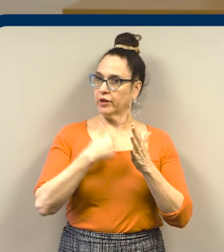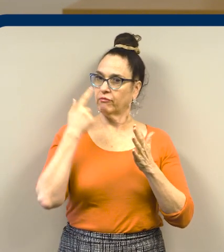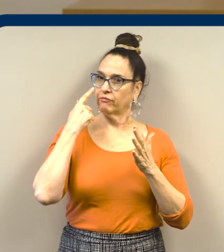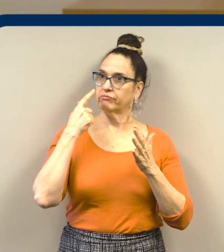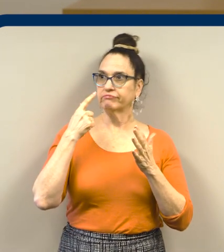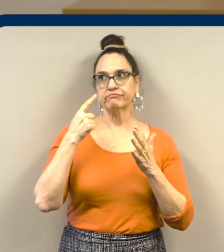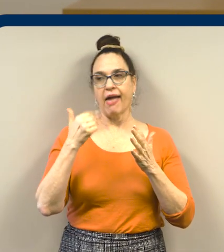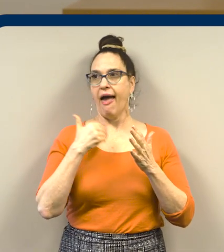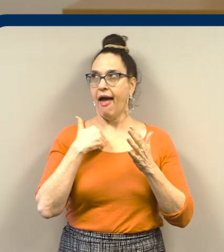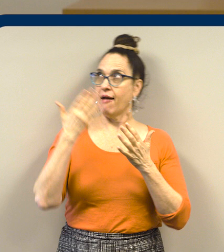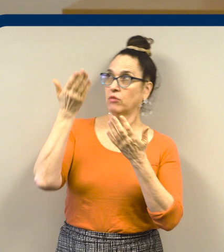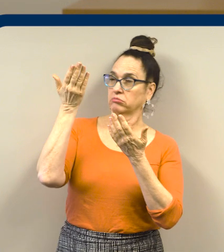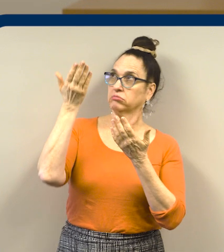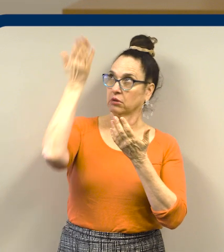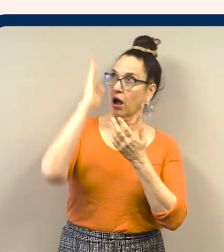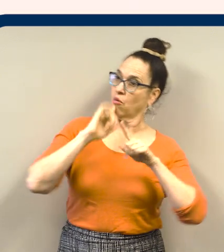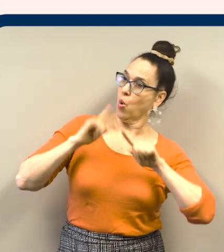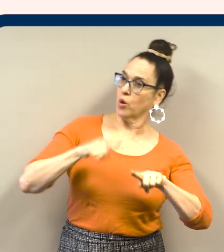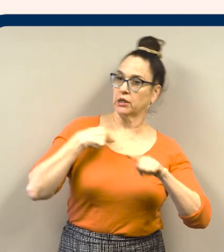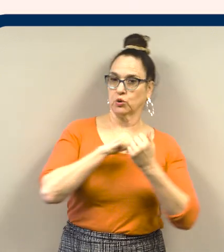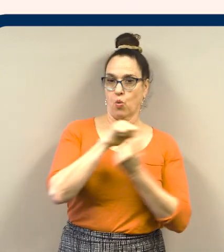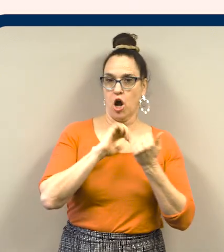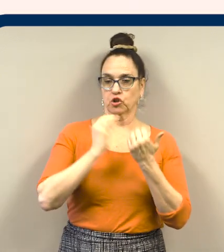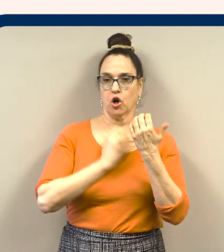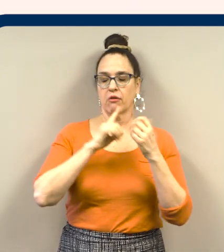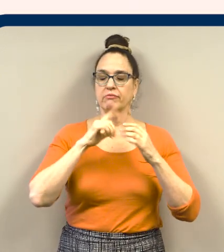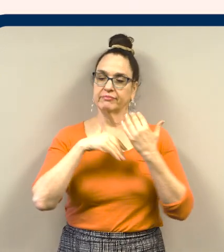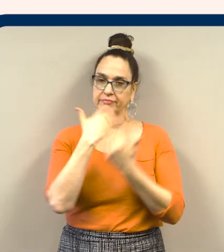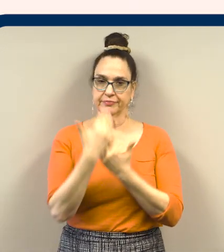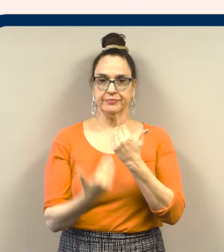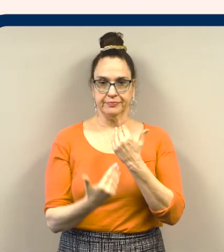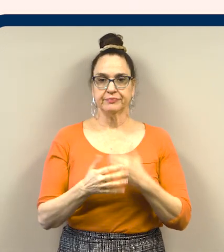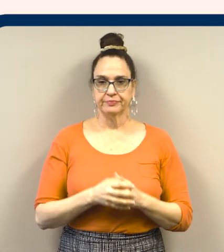the mitzvah of washing our hands.